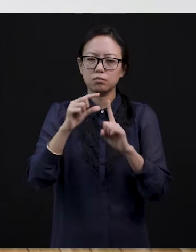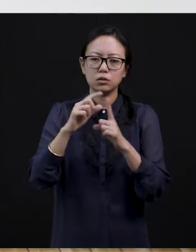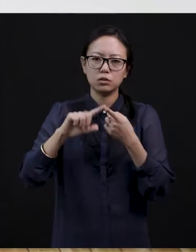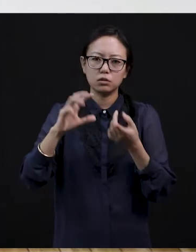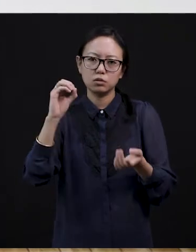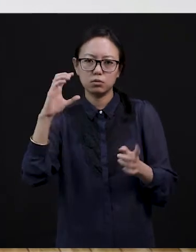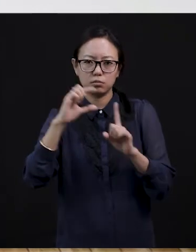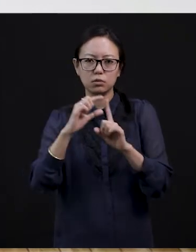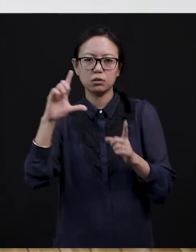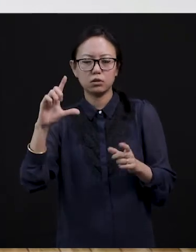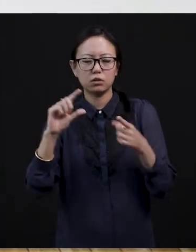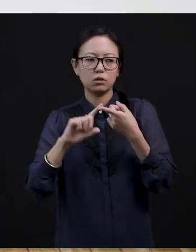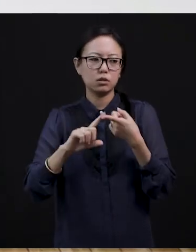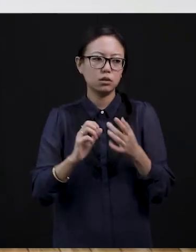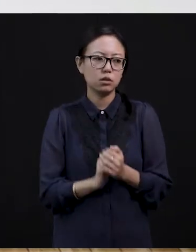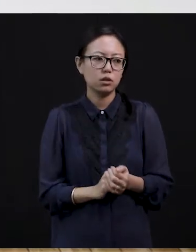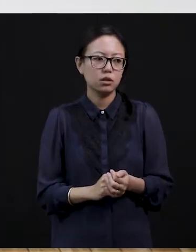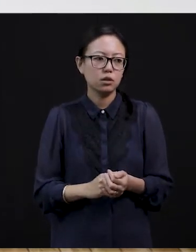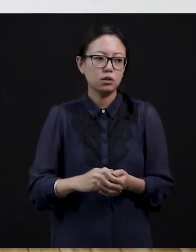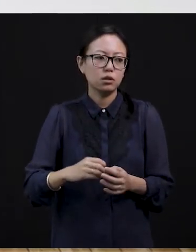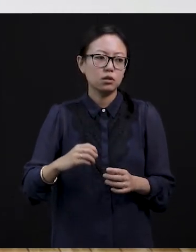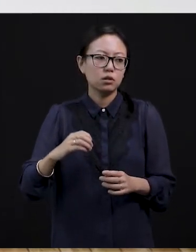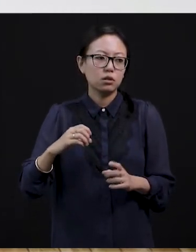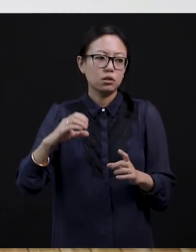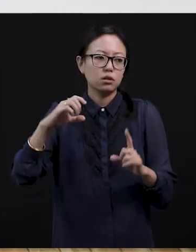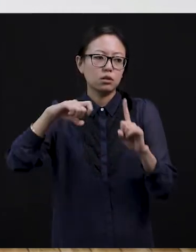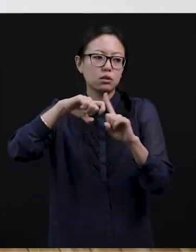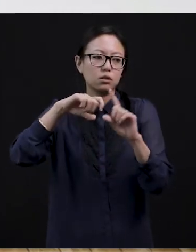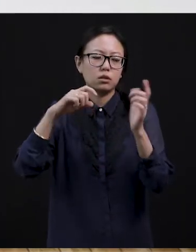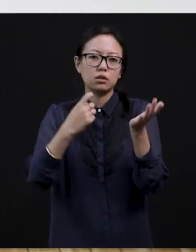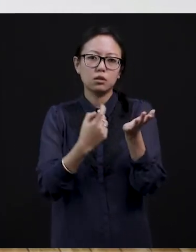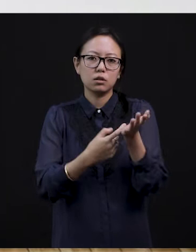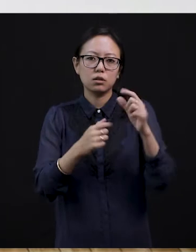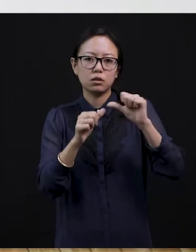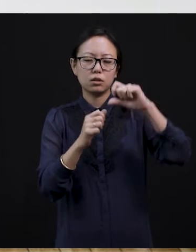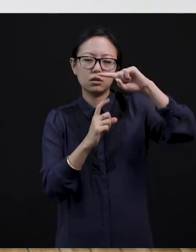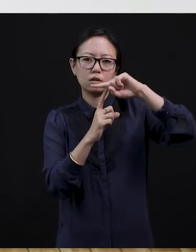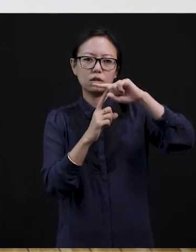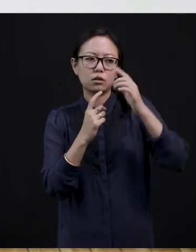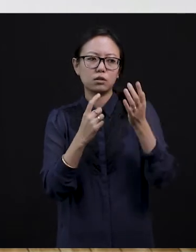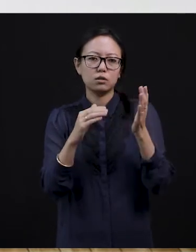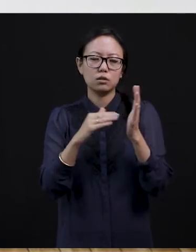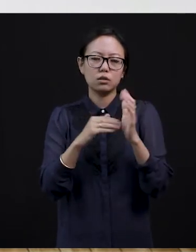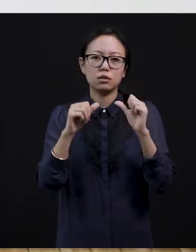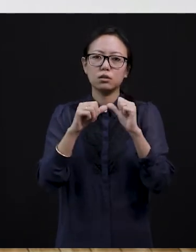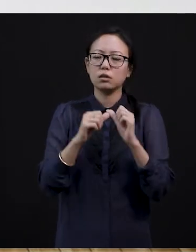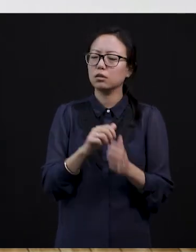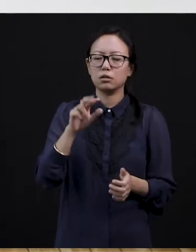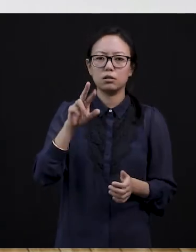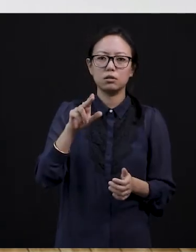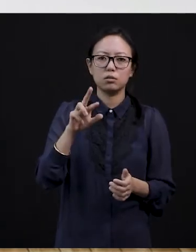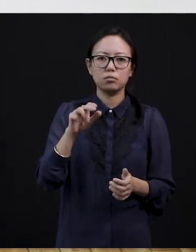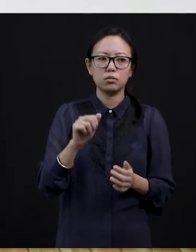two words which are together means power of the people. And remember, this power has been achieved by